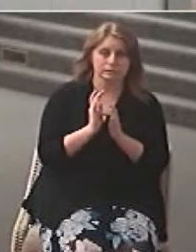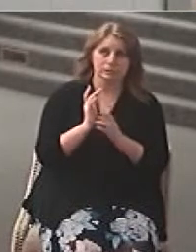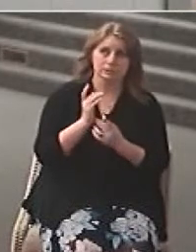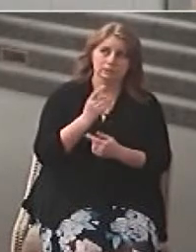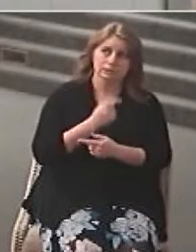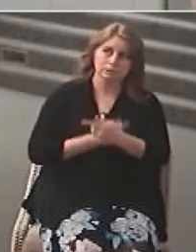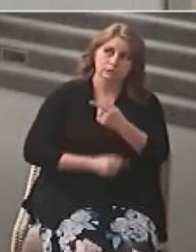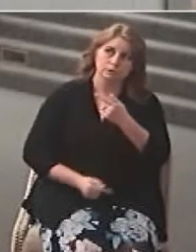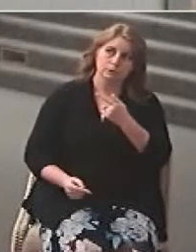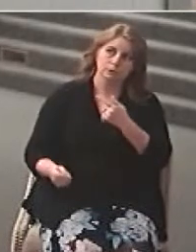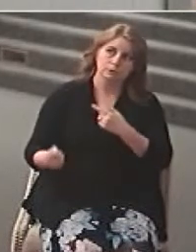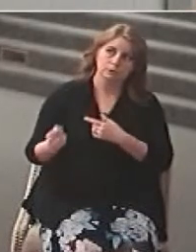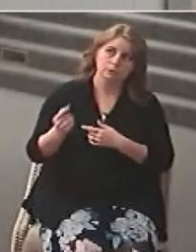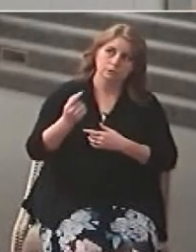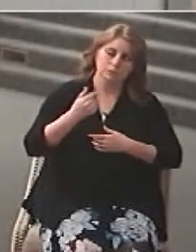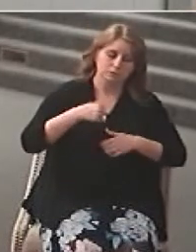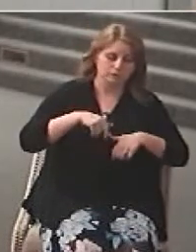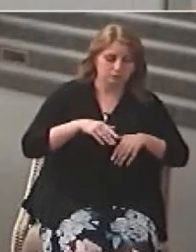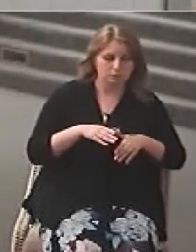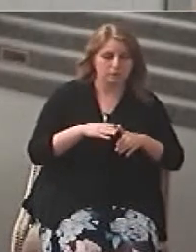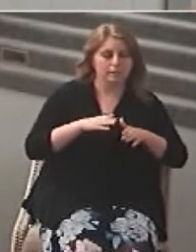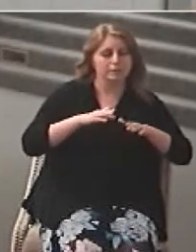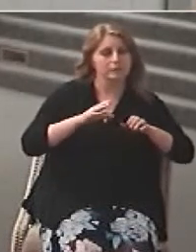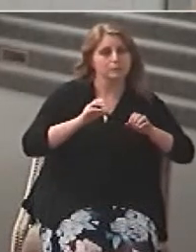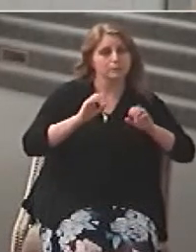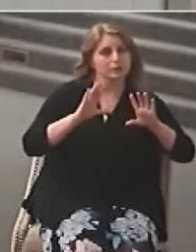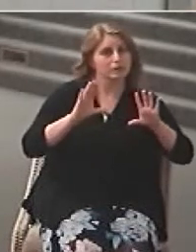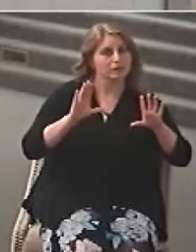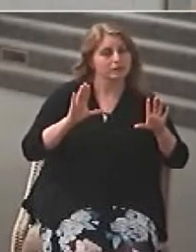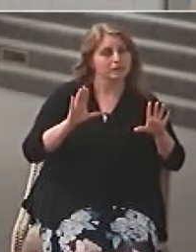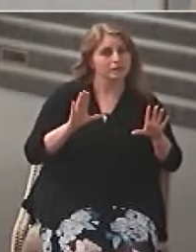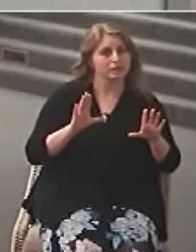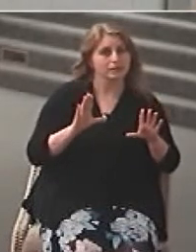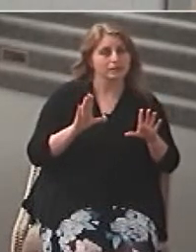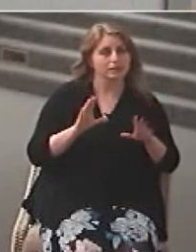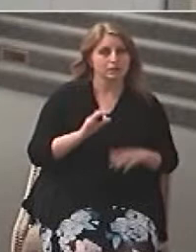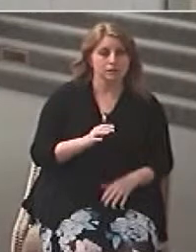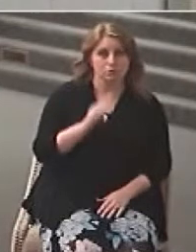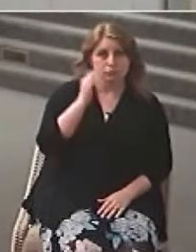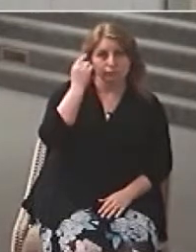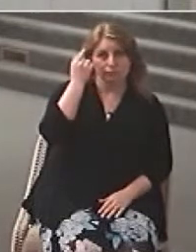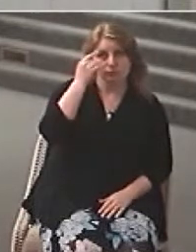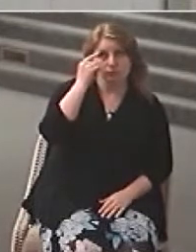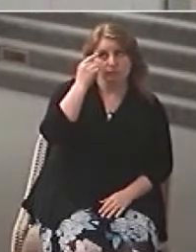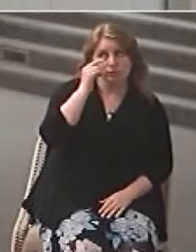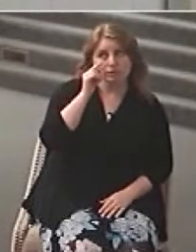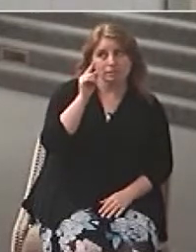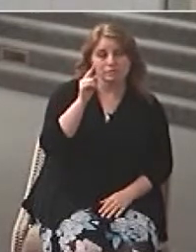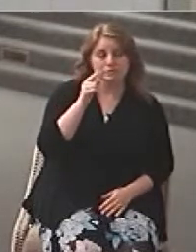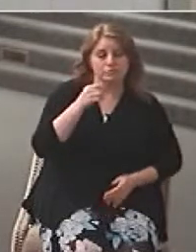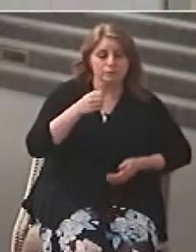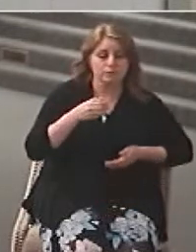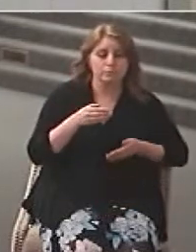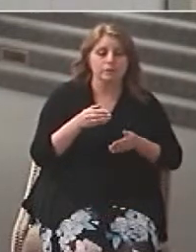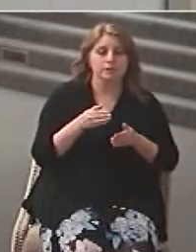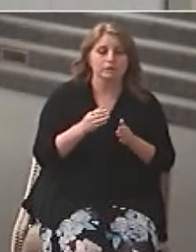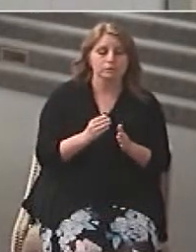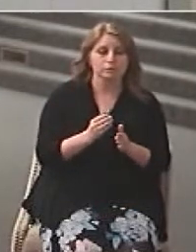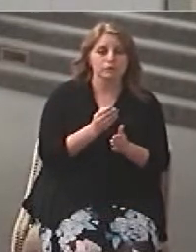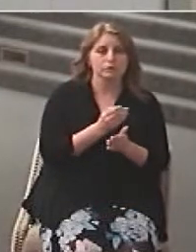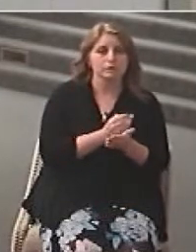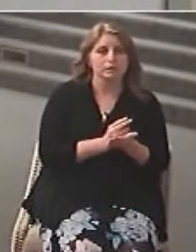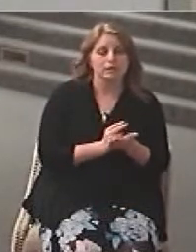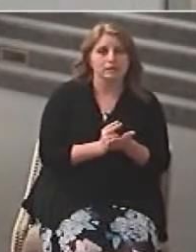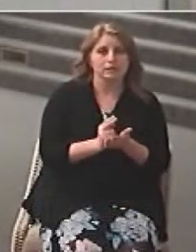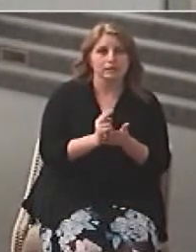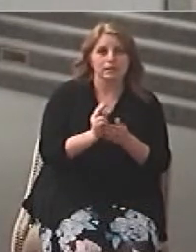comes, the way is bright, for He's the way, the